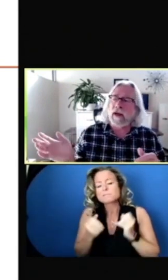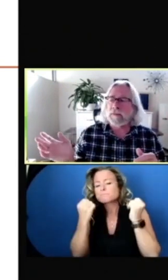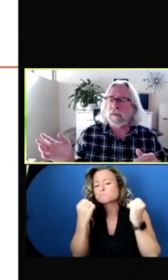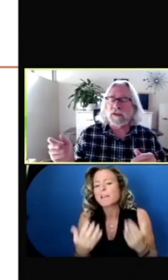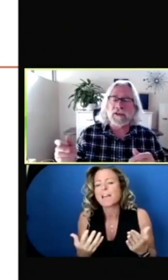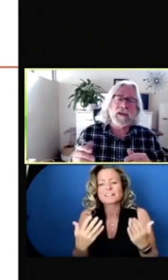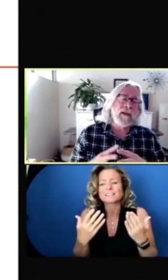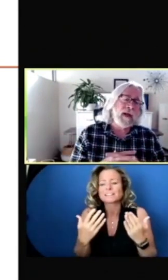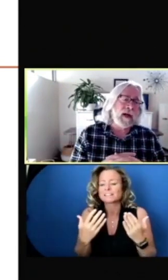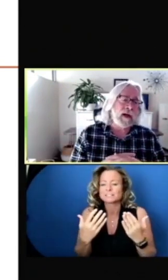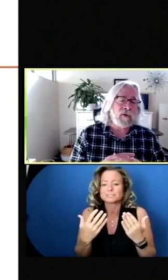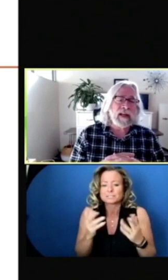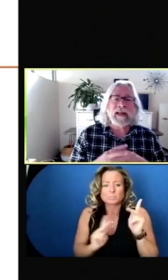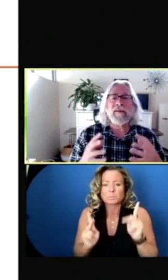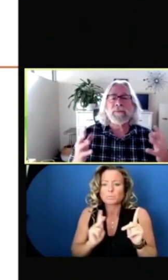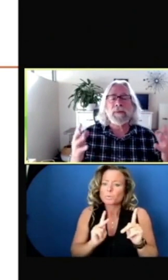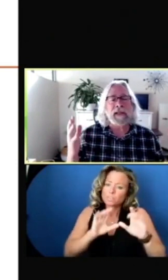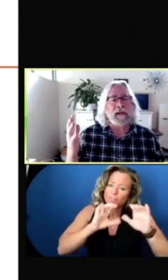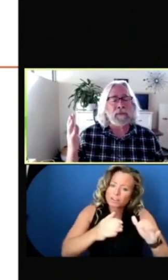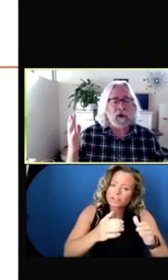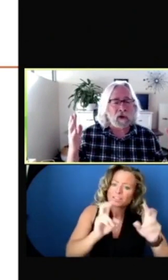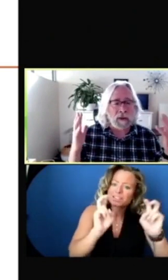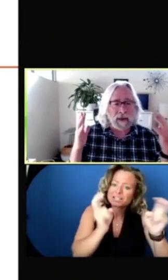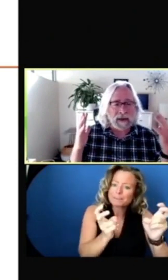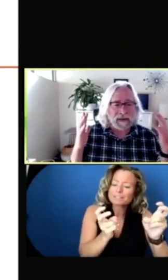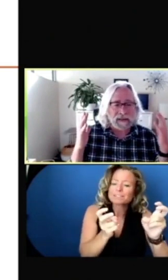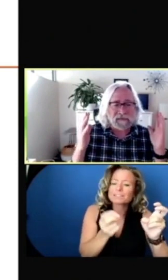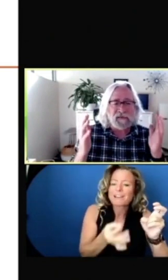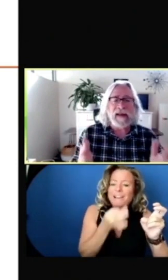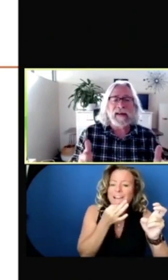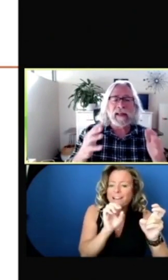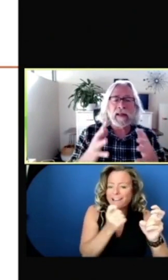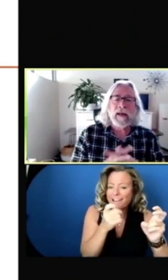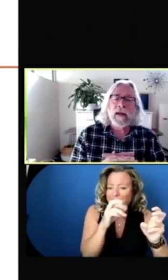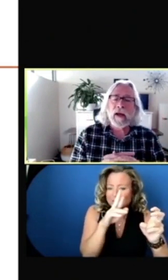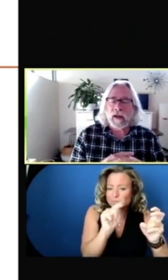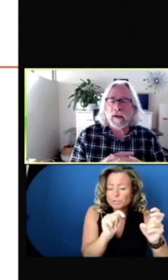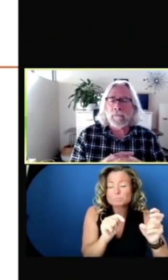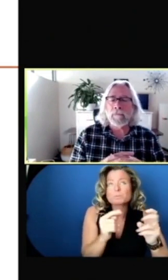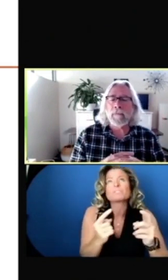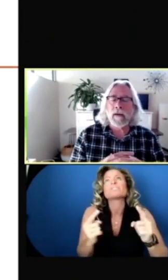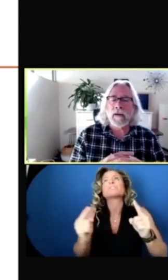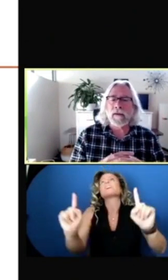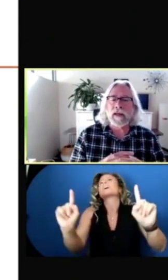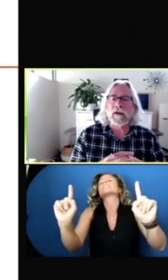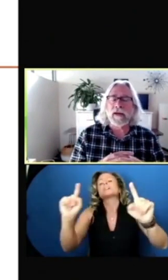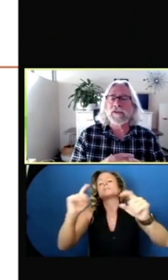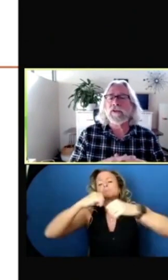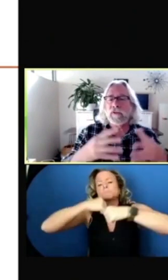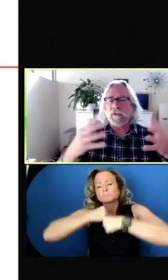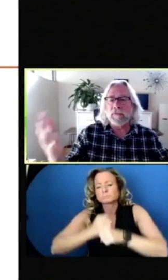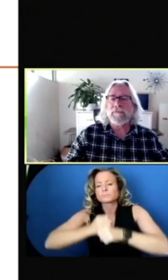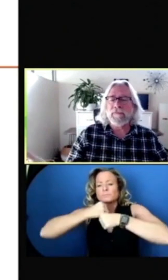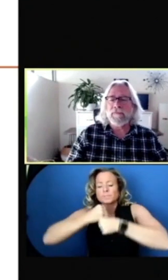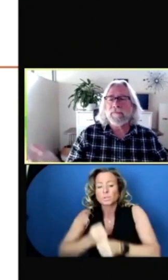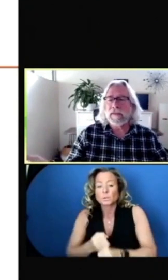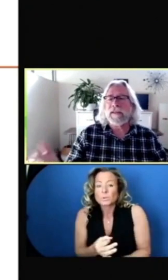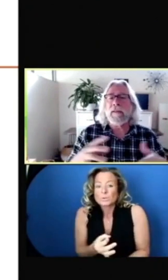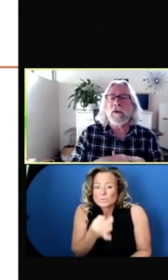matter experts, creating this particular program, and it is finally getting ready